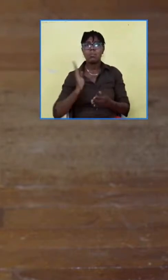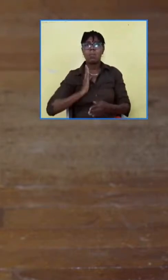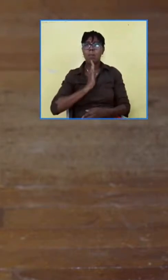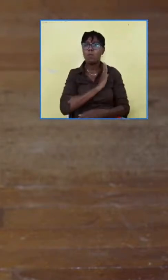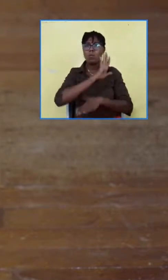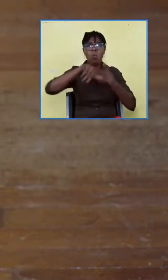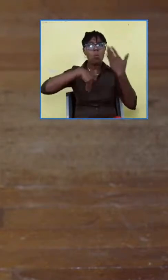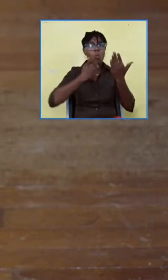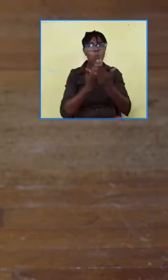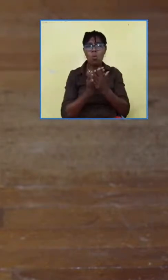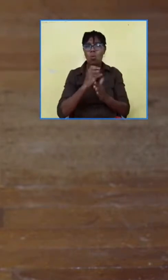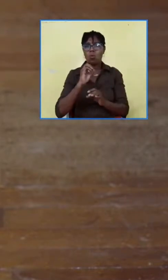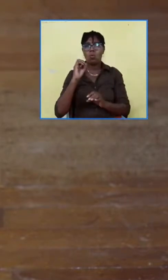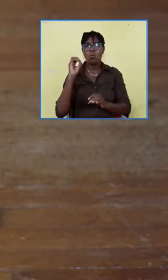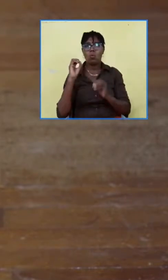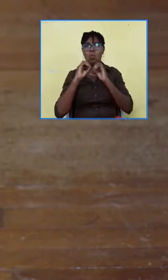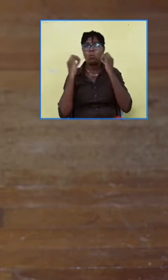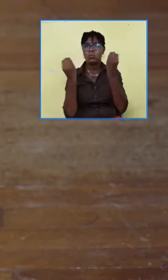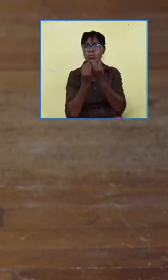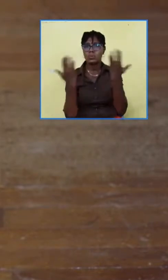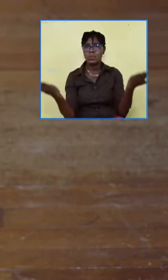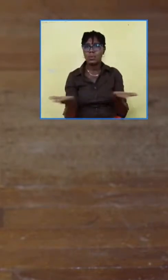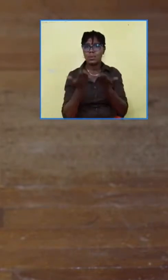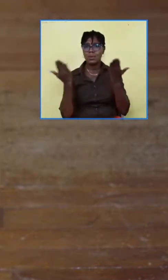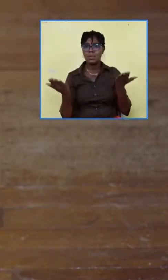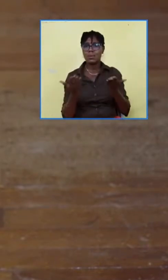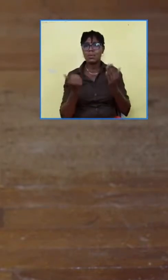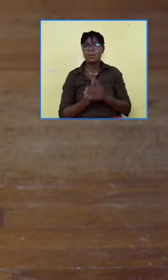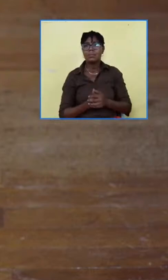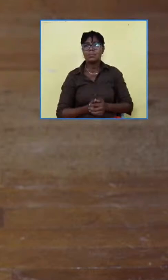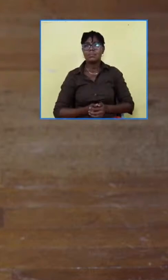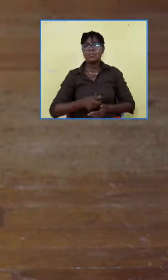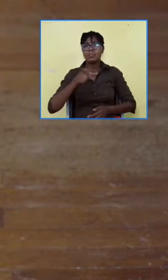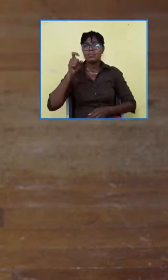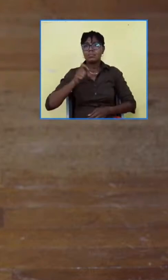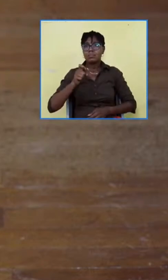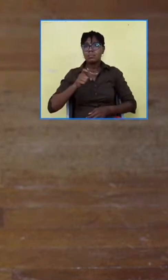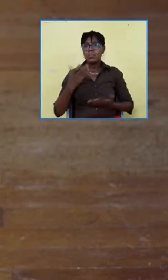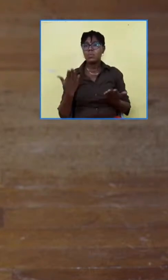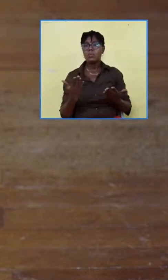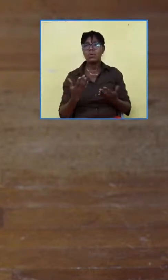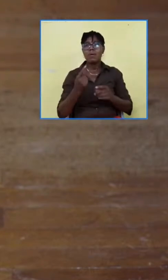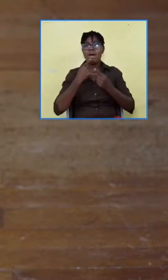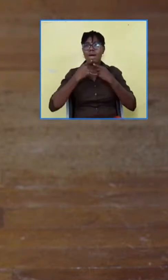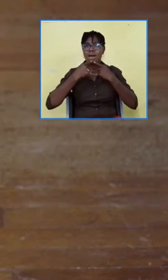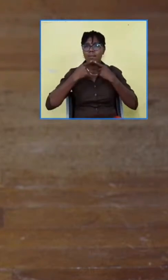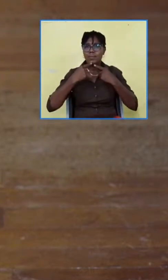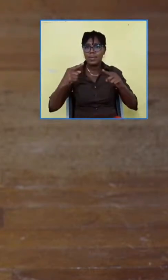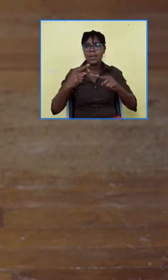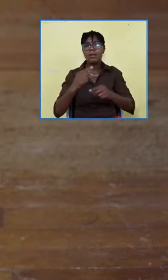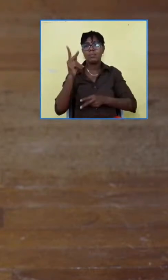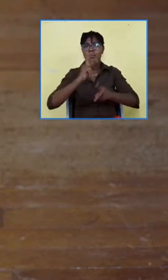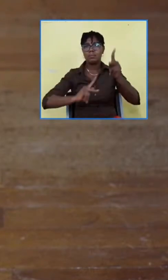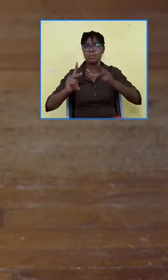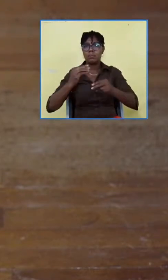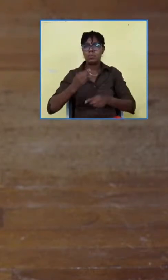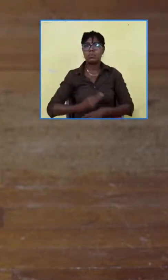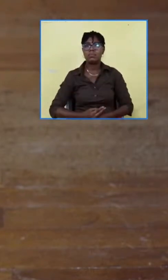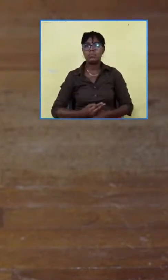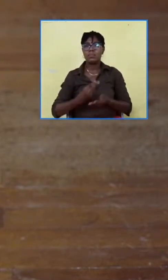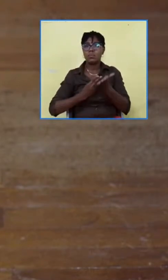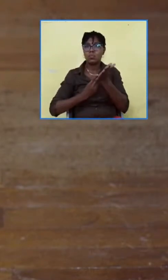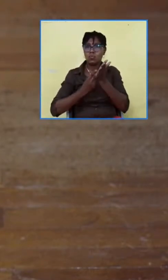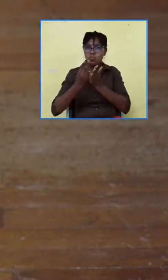team, all organizations within Barbados being honest and responsible with the population. When challenges